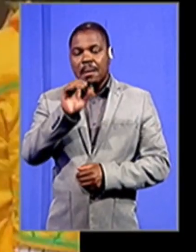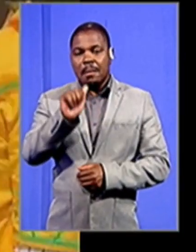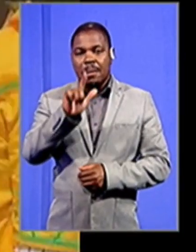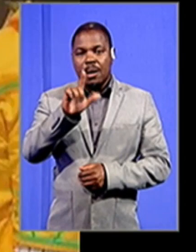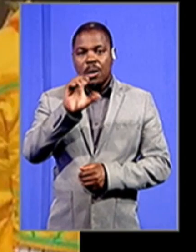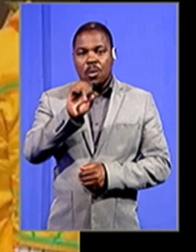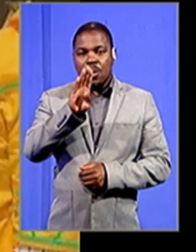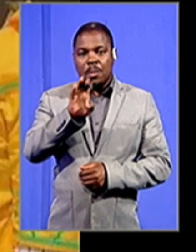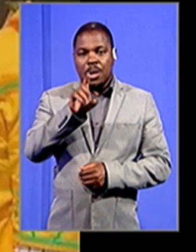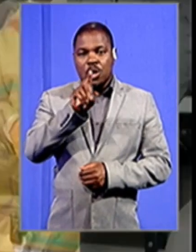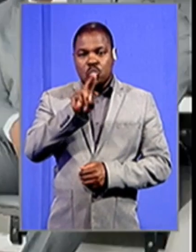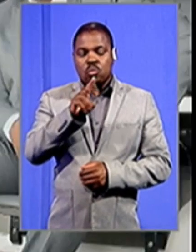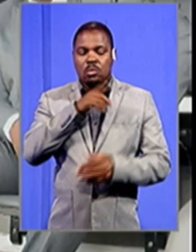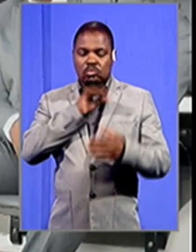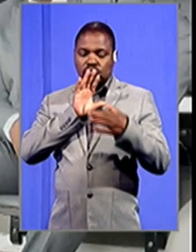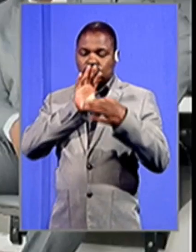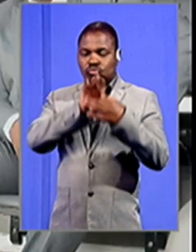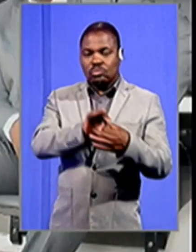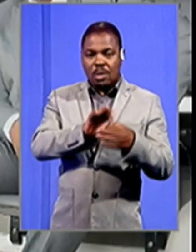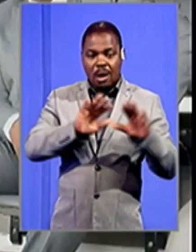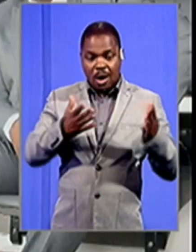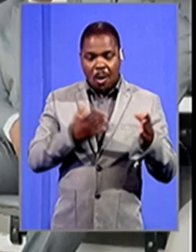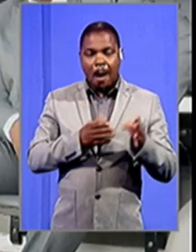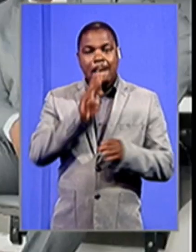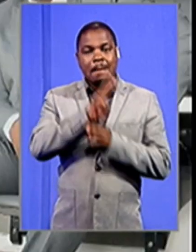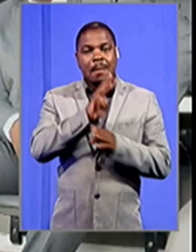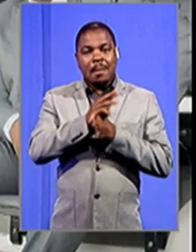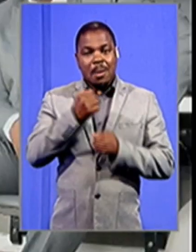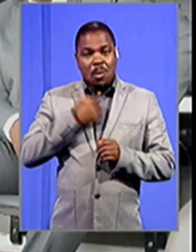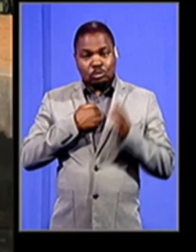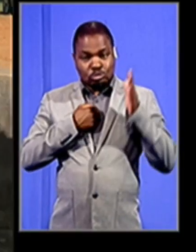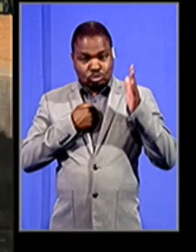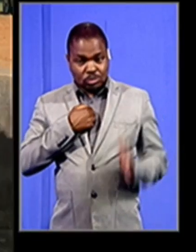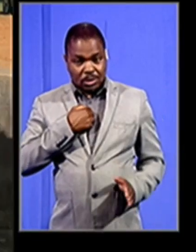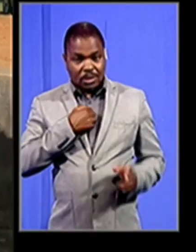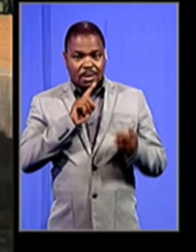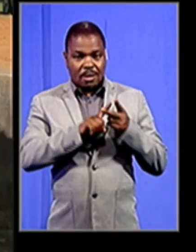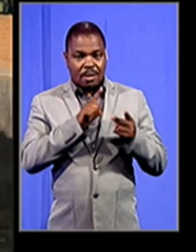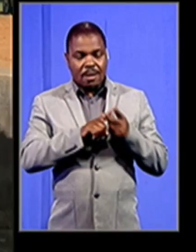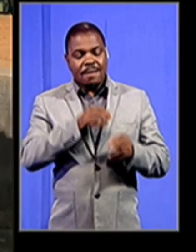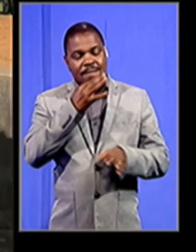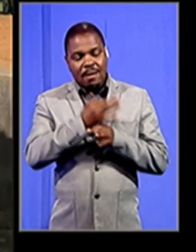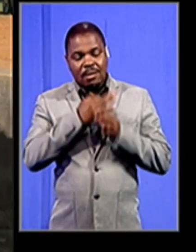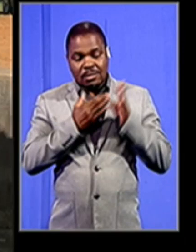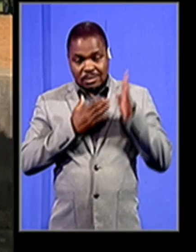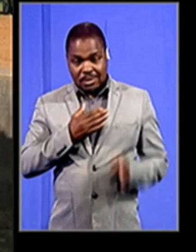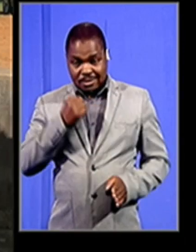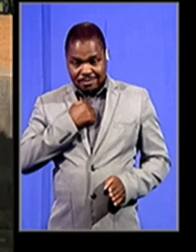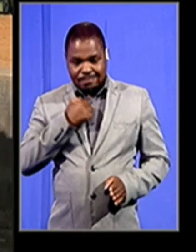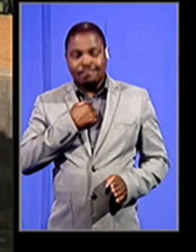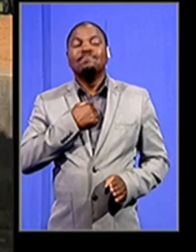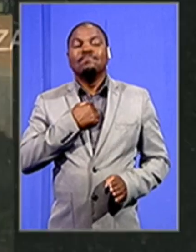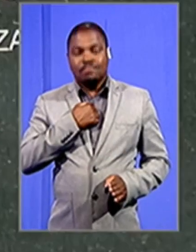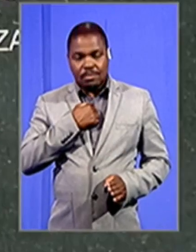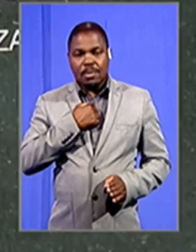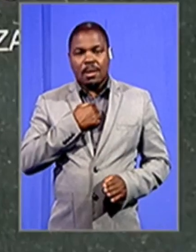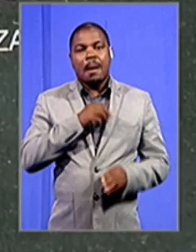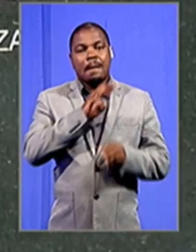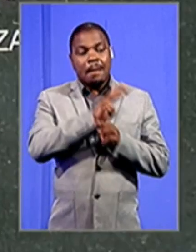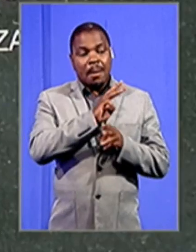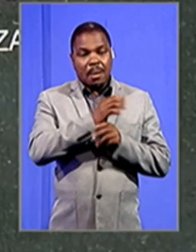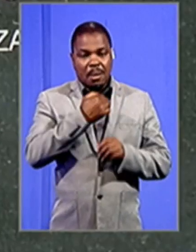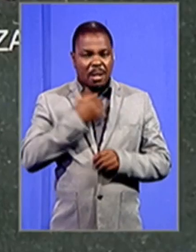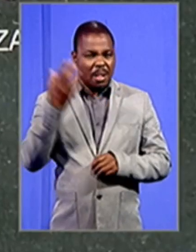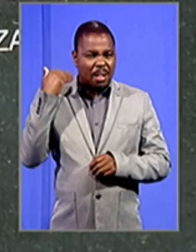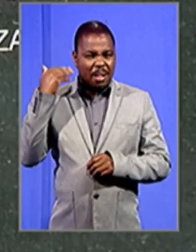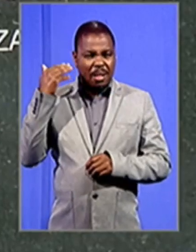ba Modjadji lethakoreng la bomme wa ka le bontate wa ka mme wa ka le